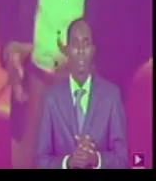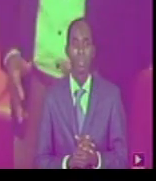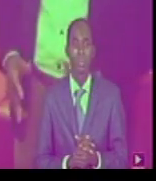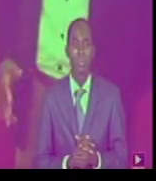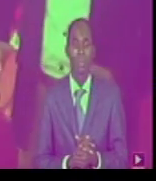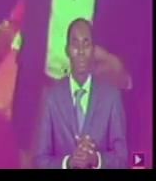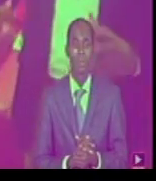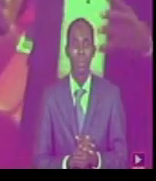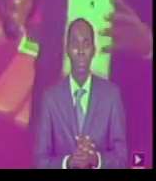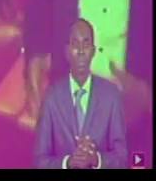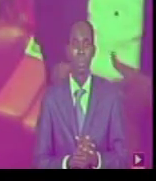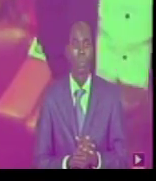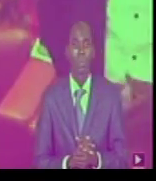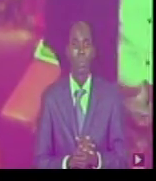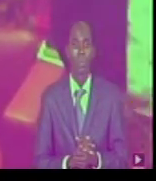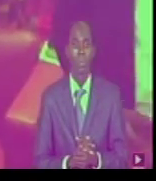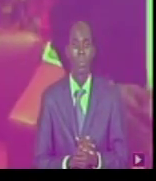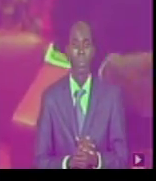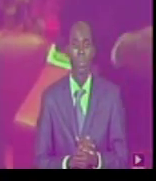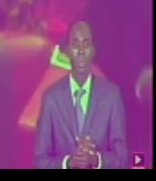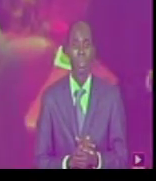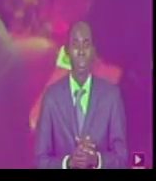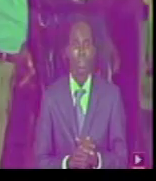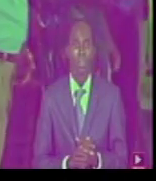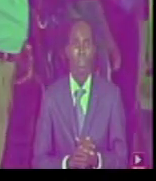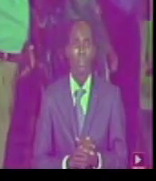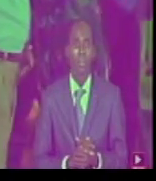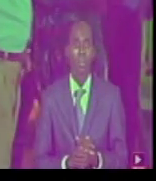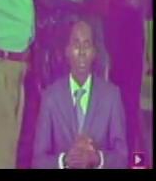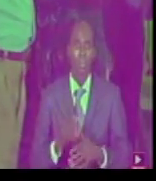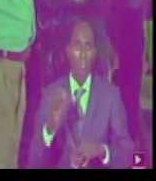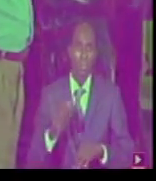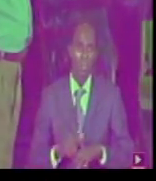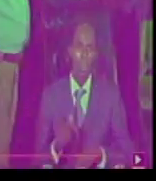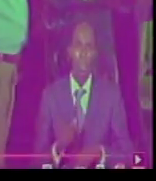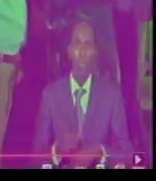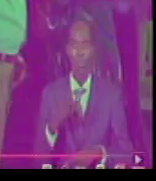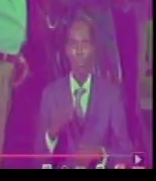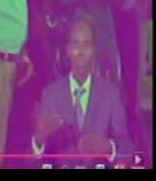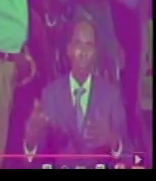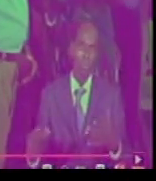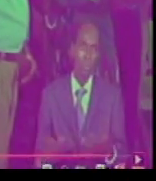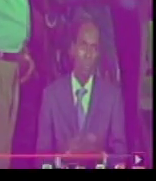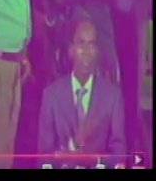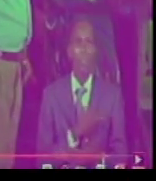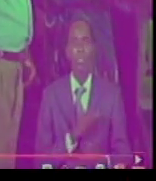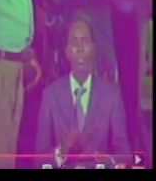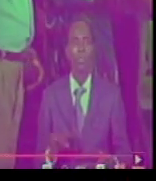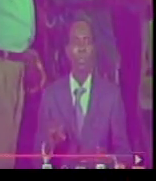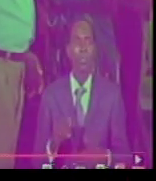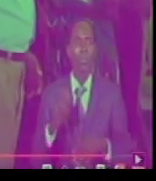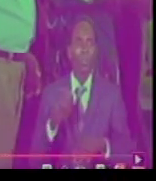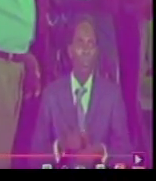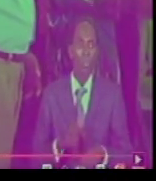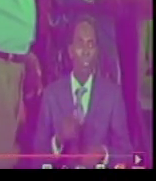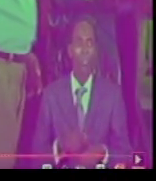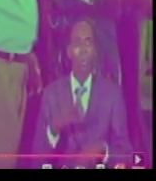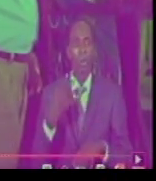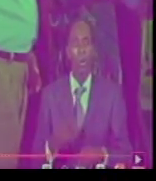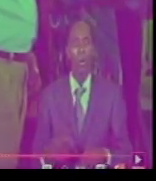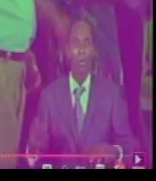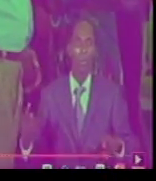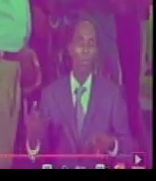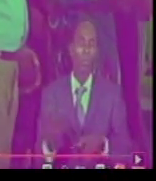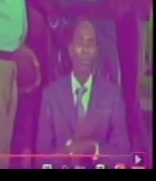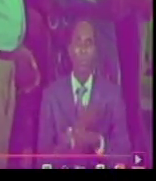Season of refreshing. season of multiplied